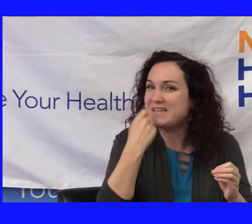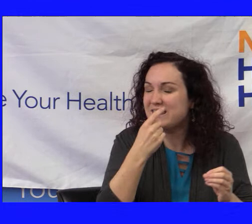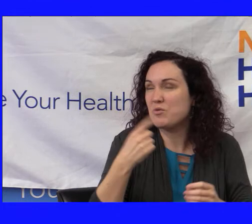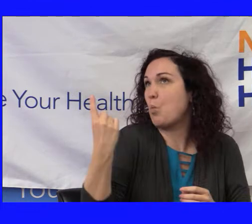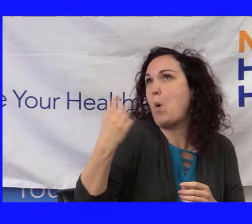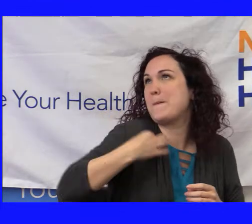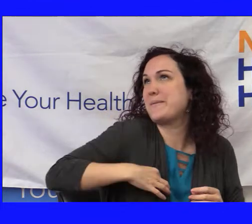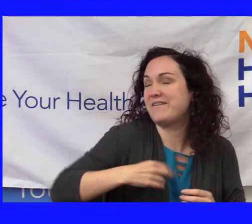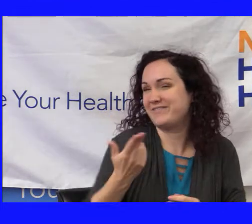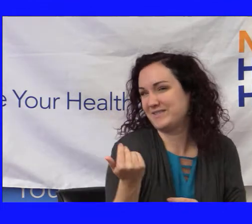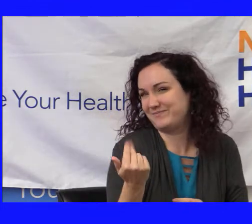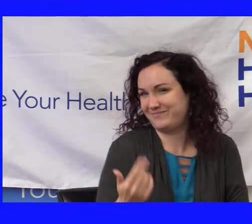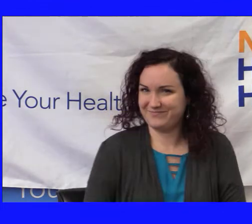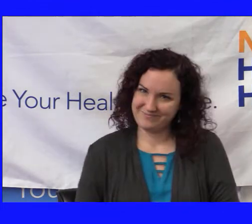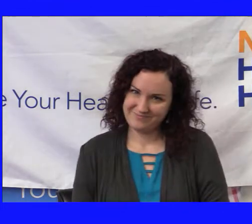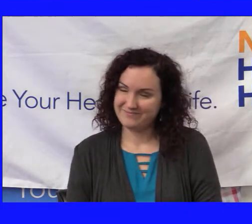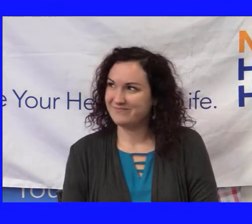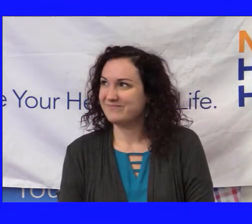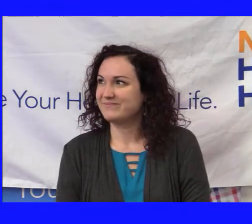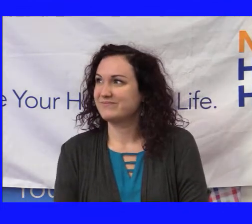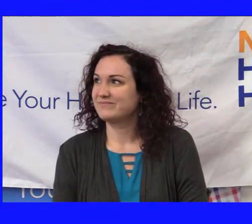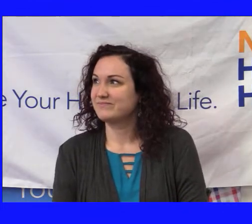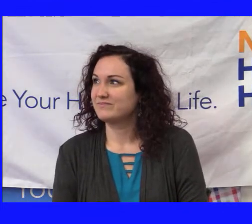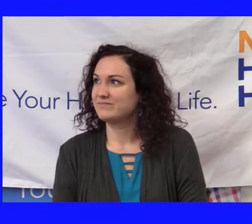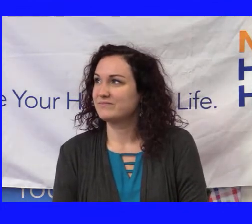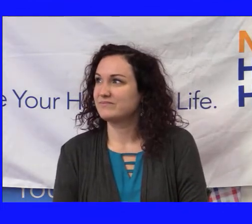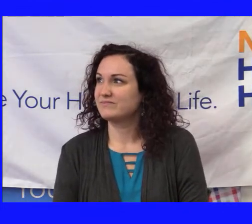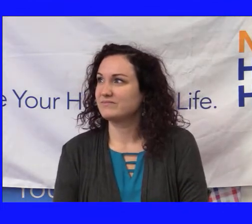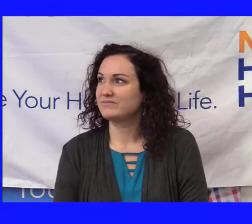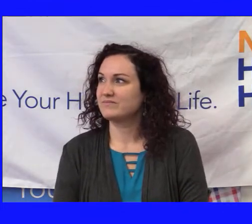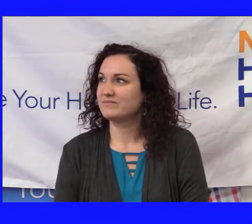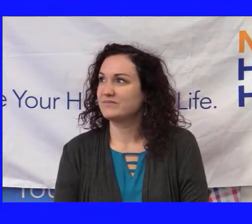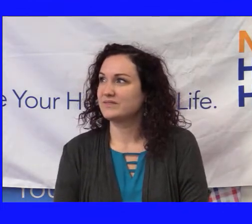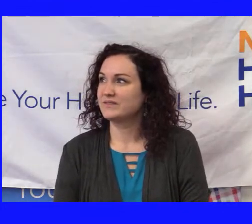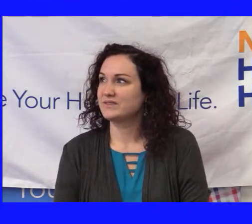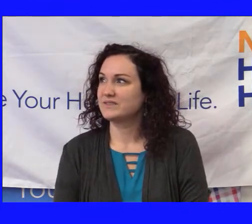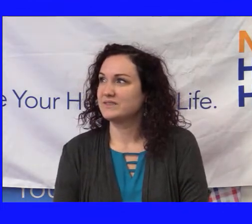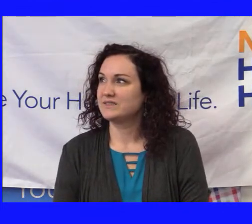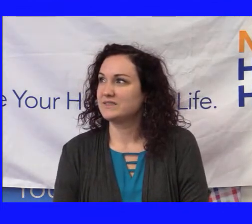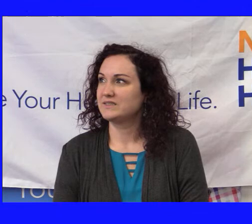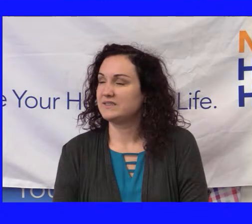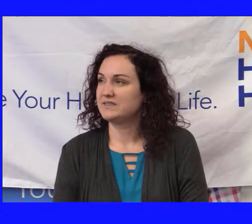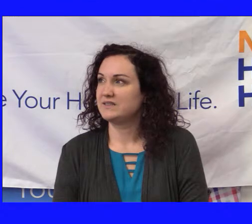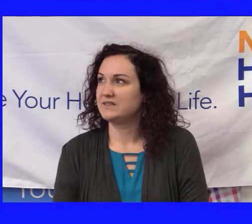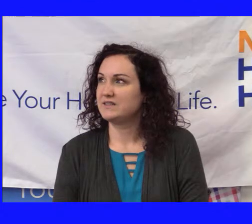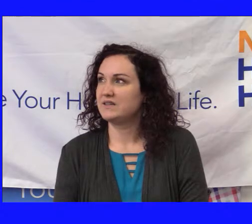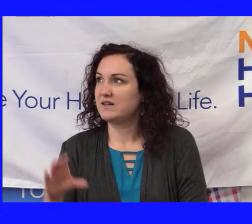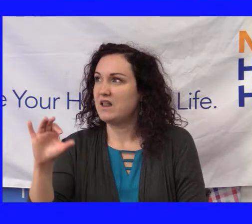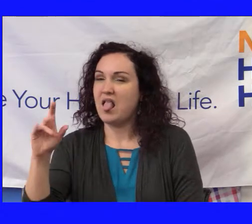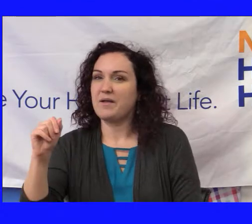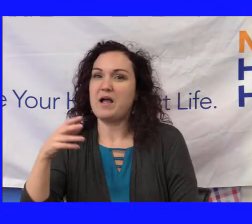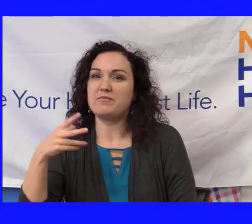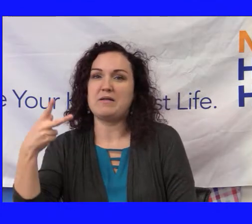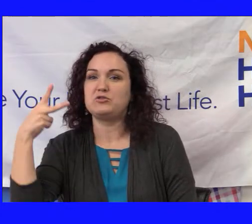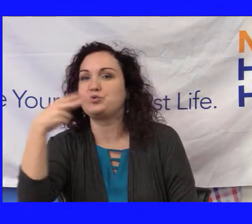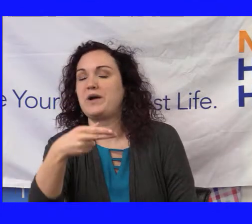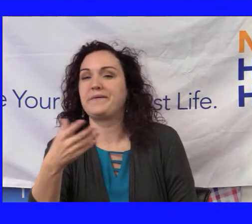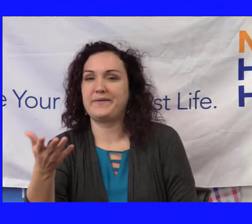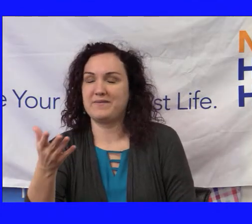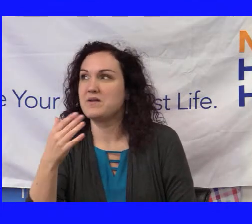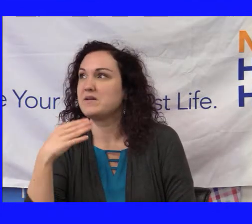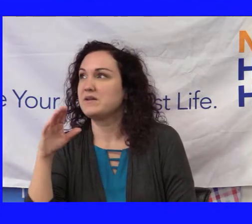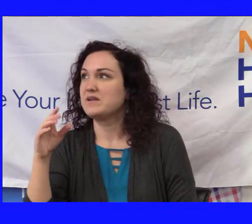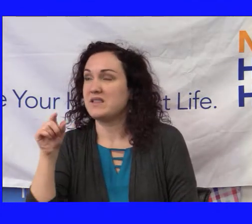proud of. Well, hopefully that will be short-lived, I'm hoping. But I apologize for cutting you off. Thank you. This